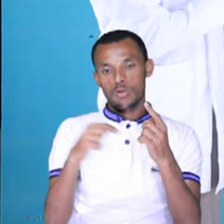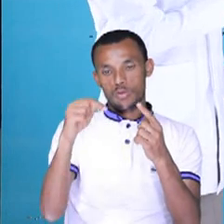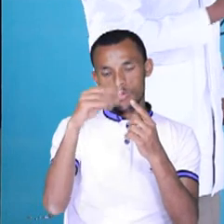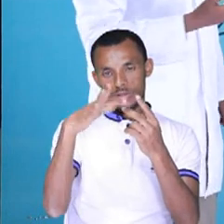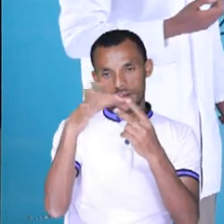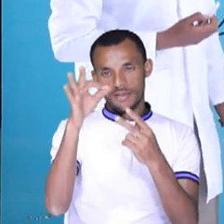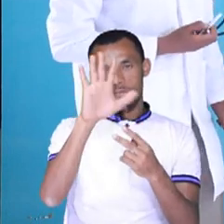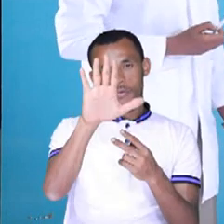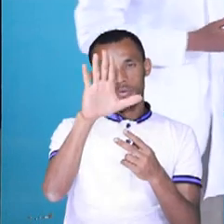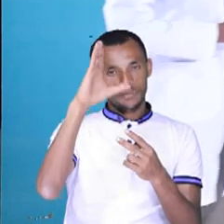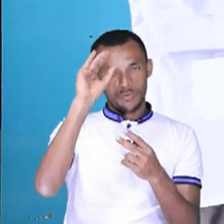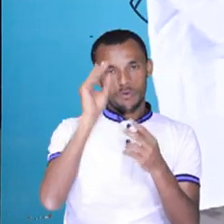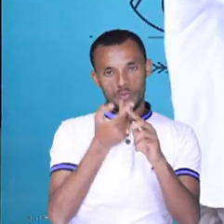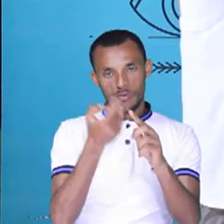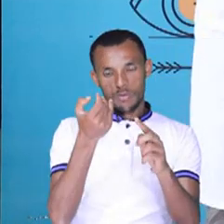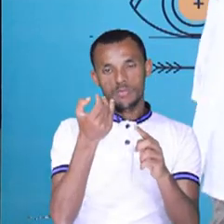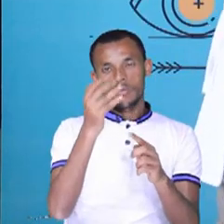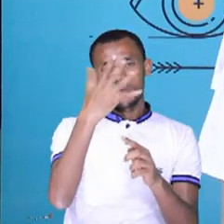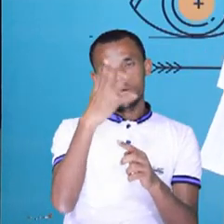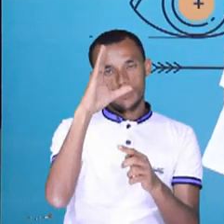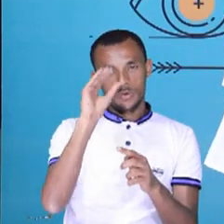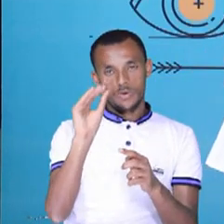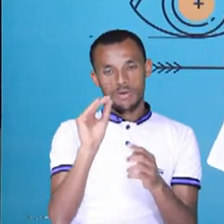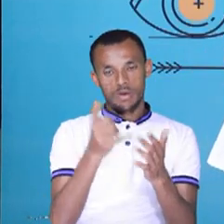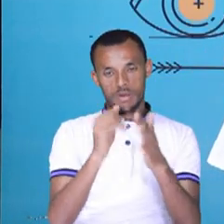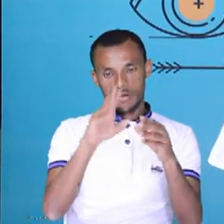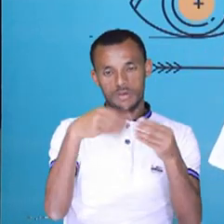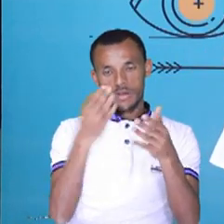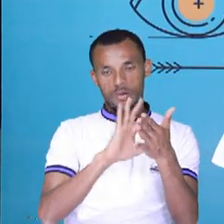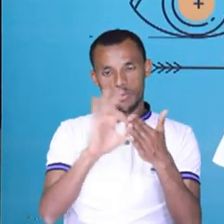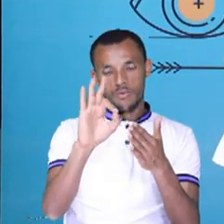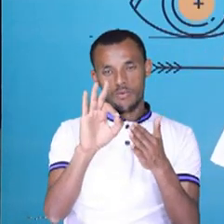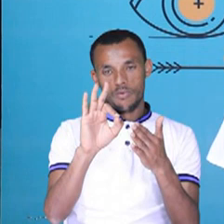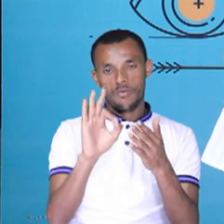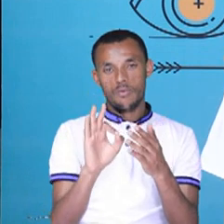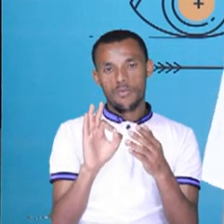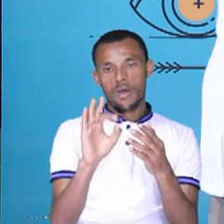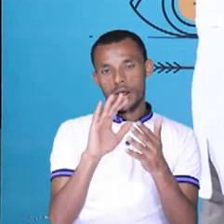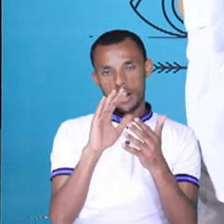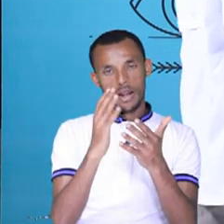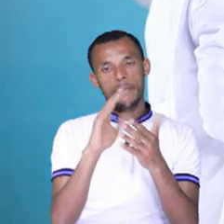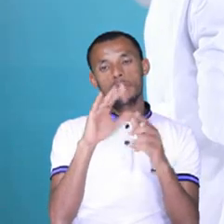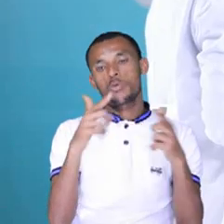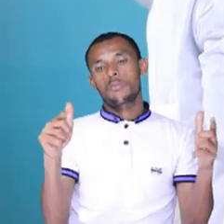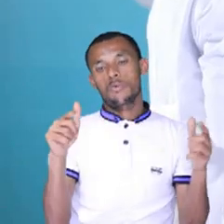5 individuals from 15. That gives the number of elements of possible outcome.